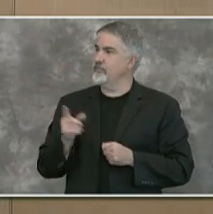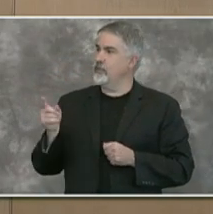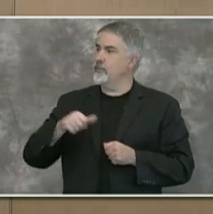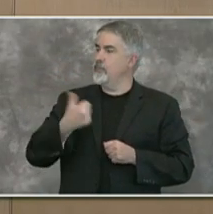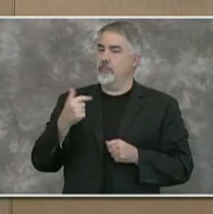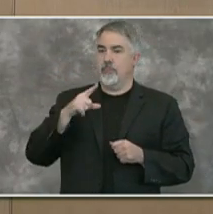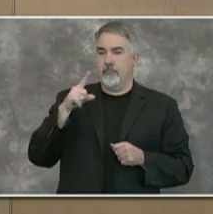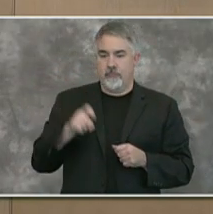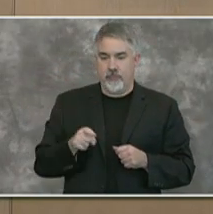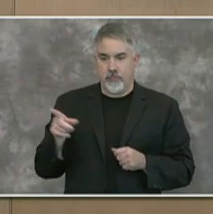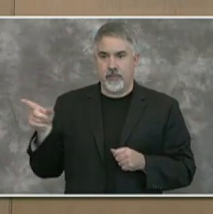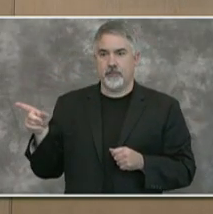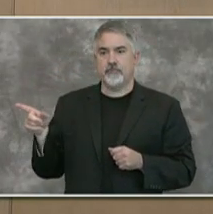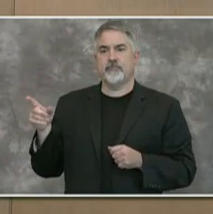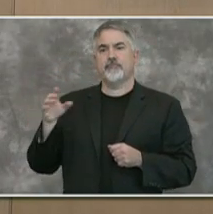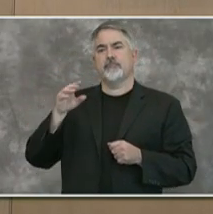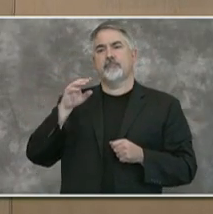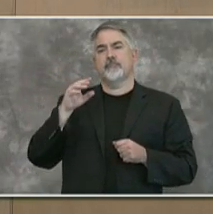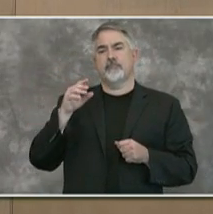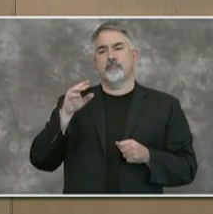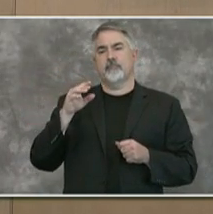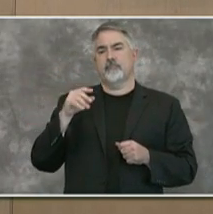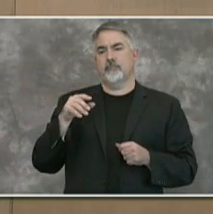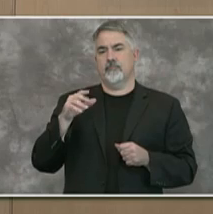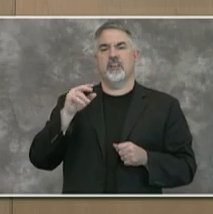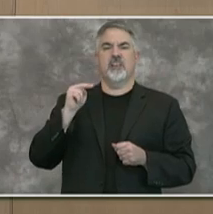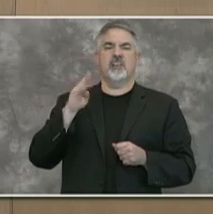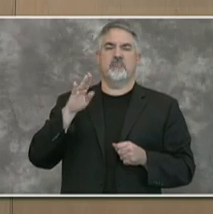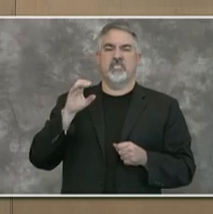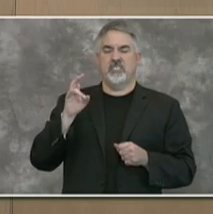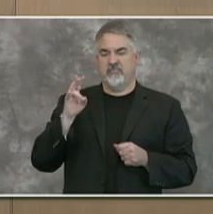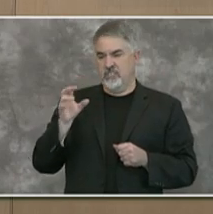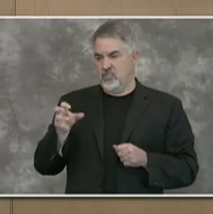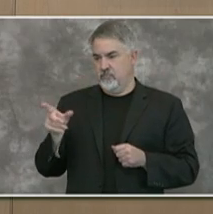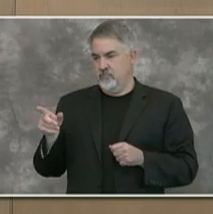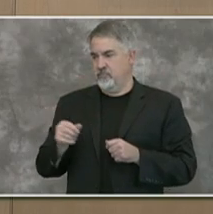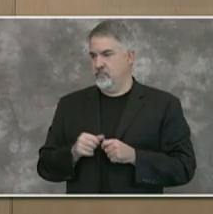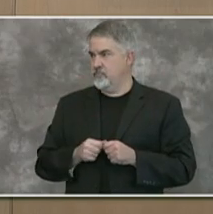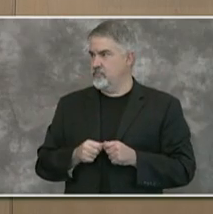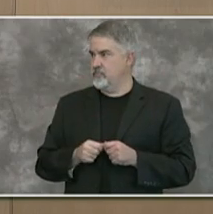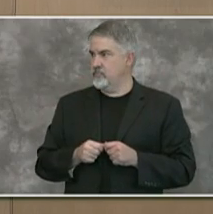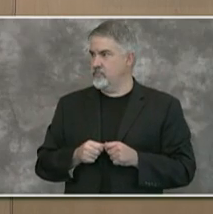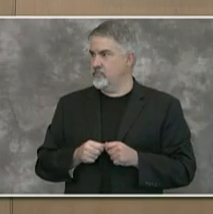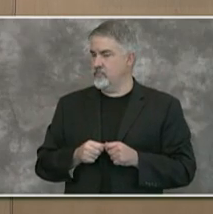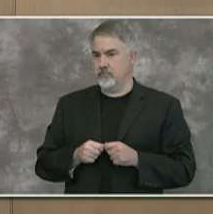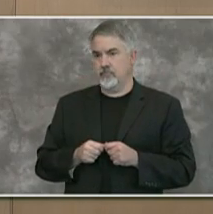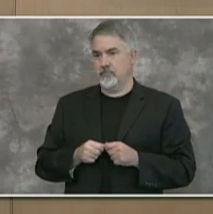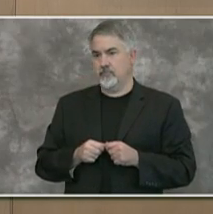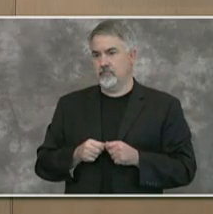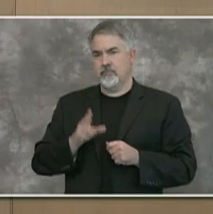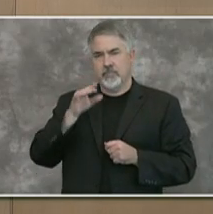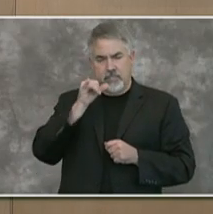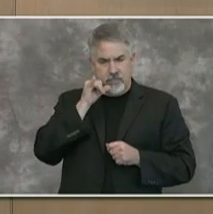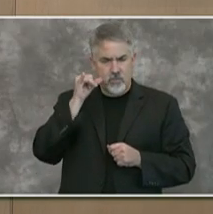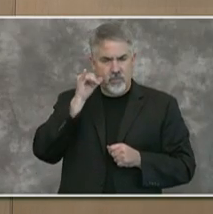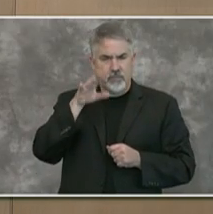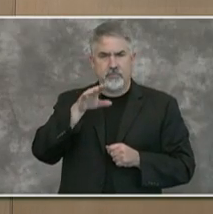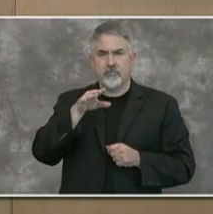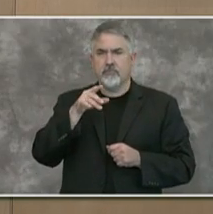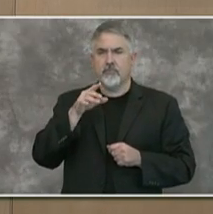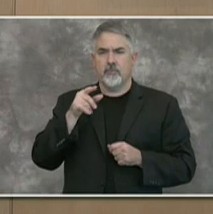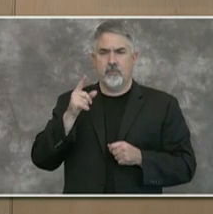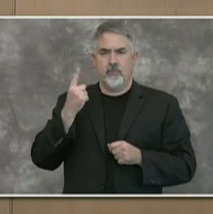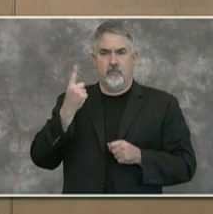Questions from Melissa Sandoval at NBC7 and Telemundo. Yesterday, we reported about a pregnant woman